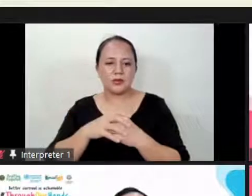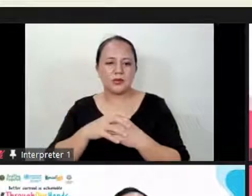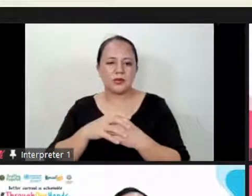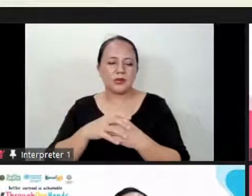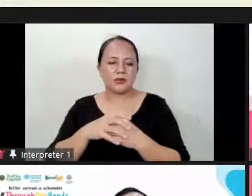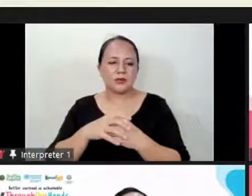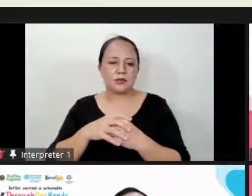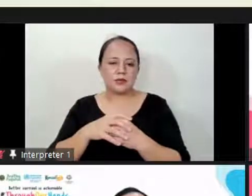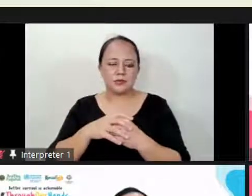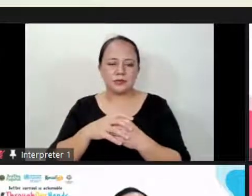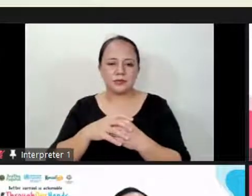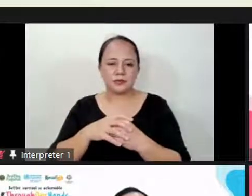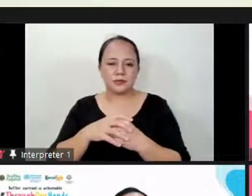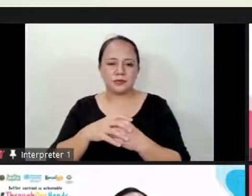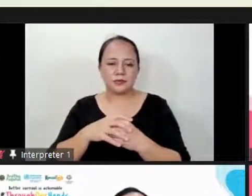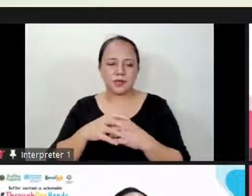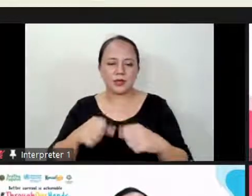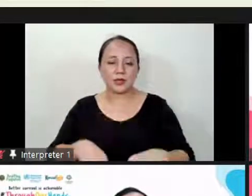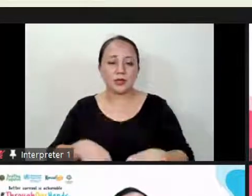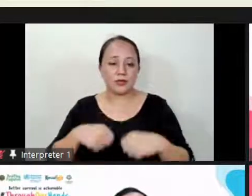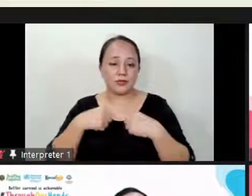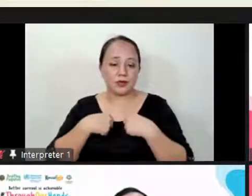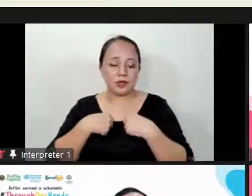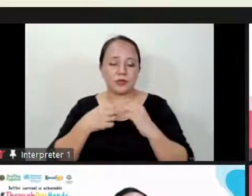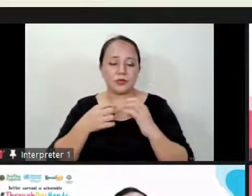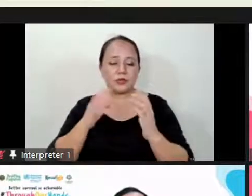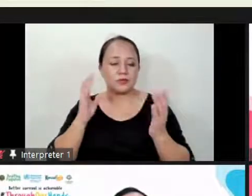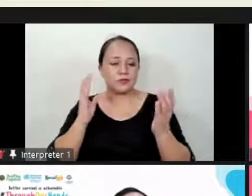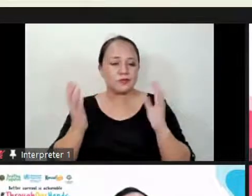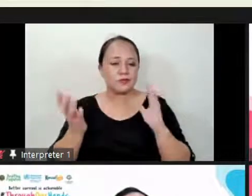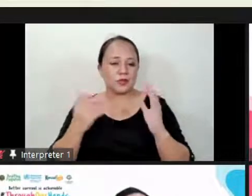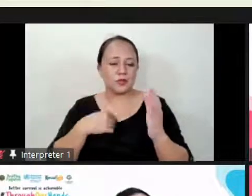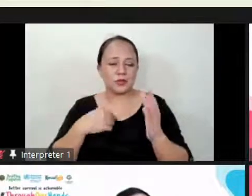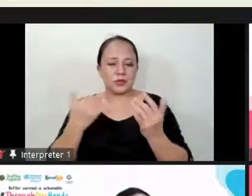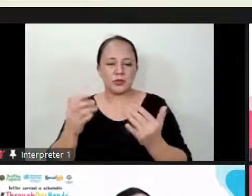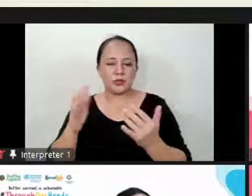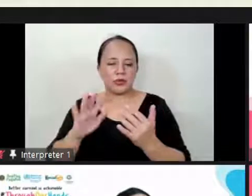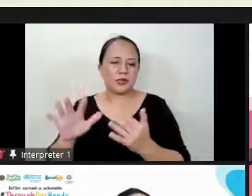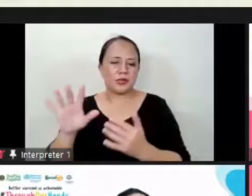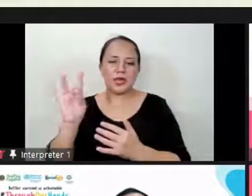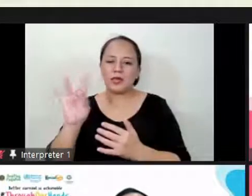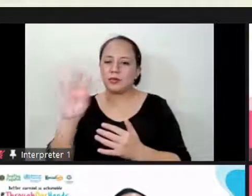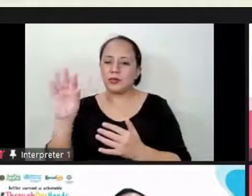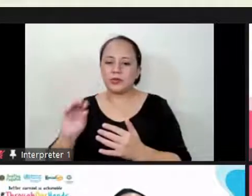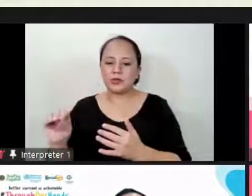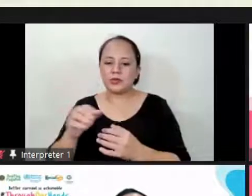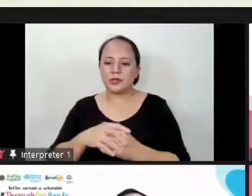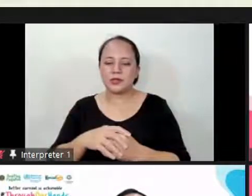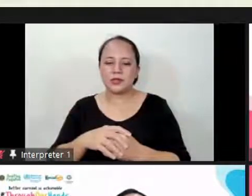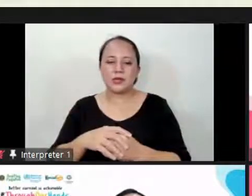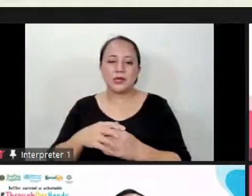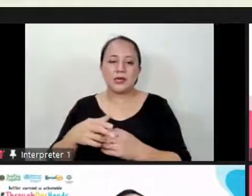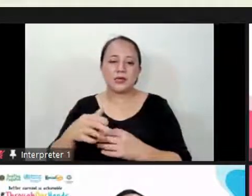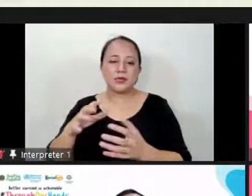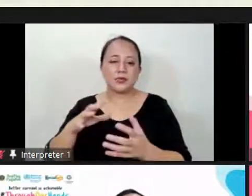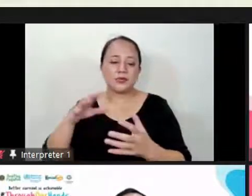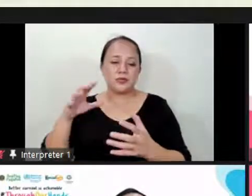income countries survive. This is in comparison to more than 80% in high income